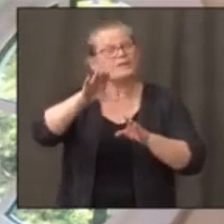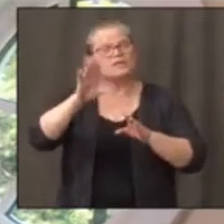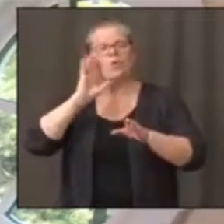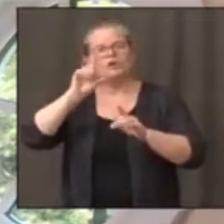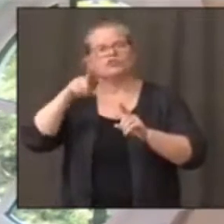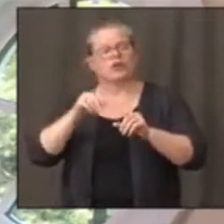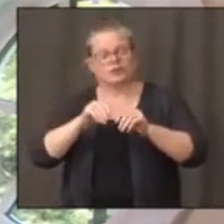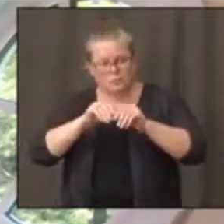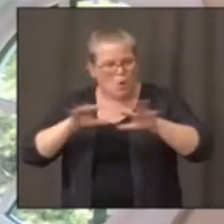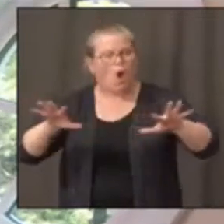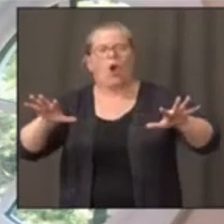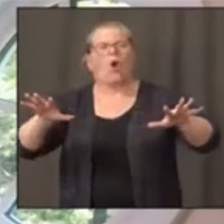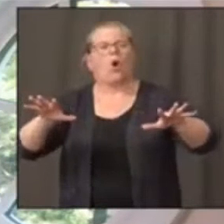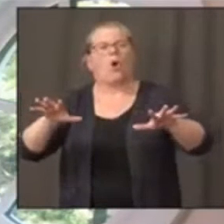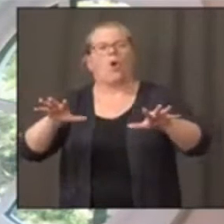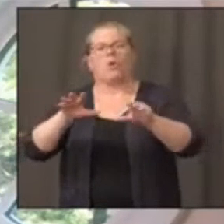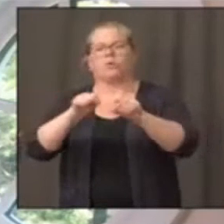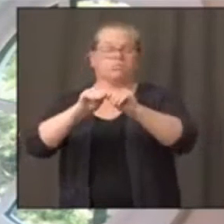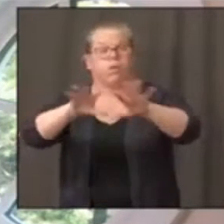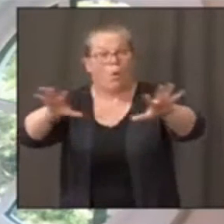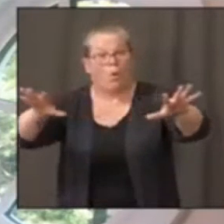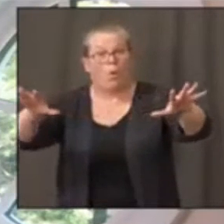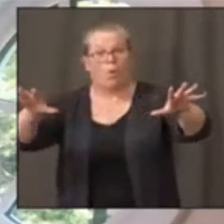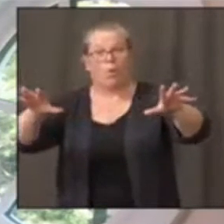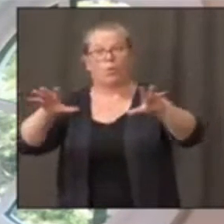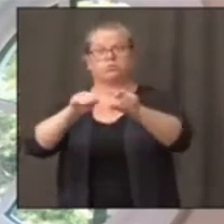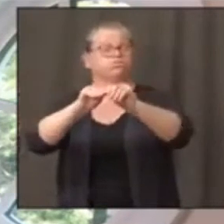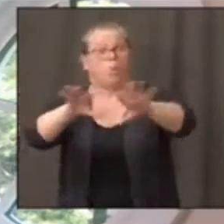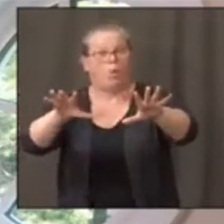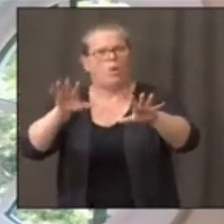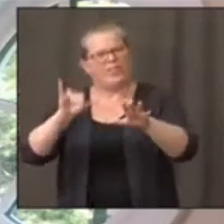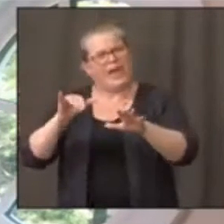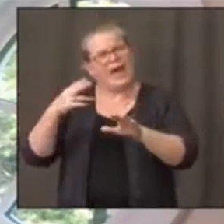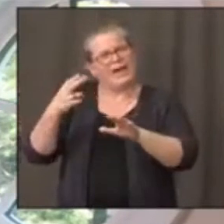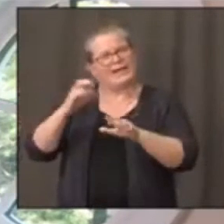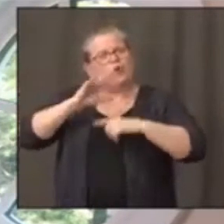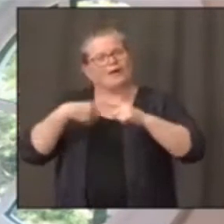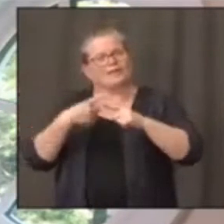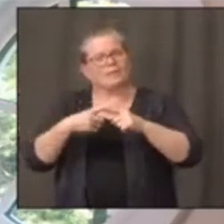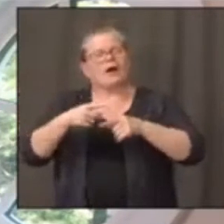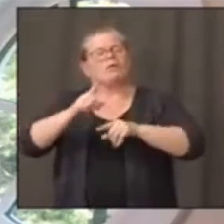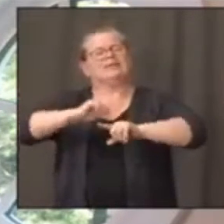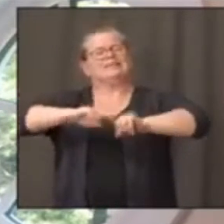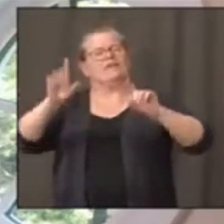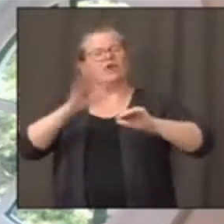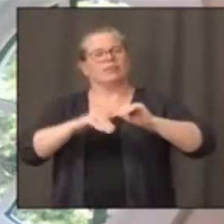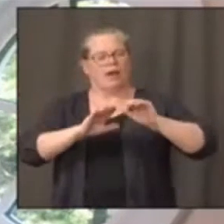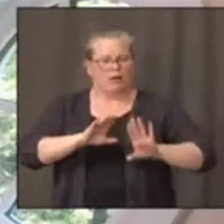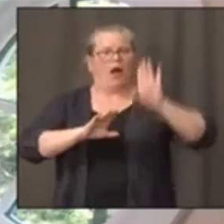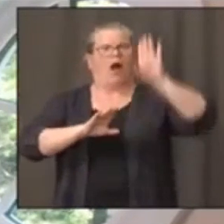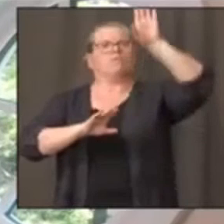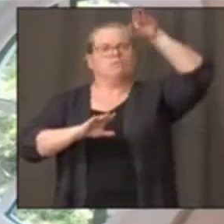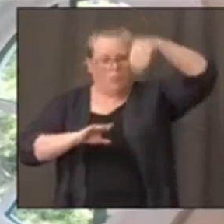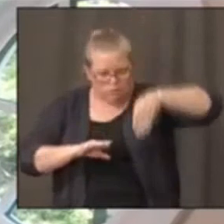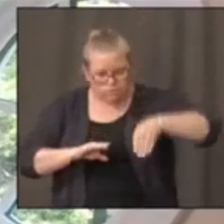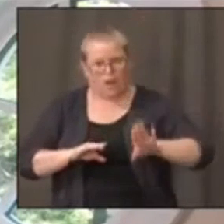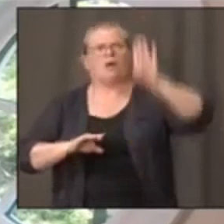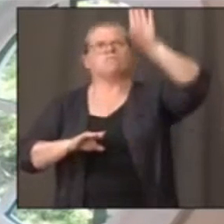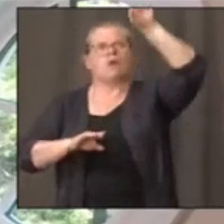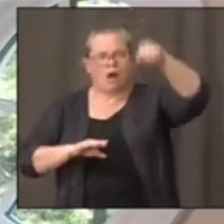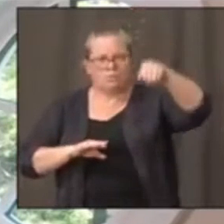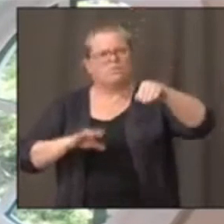feedback. I apologize. I think someone's not muted, but that's basically what I think is possible. That this isn't good. Right now, we've seen sort